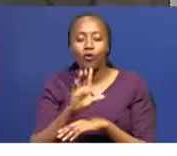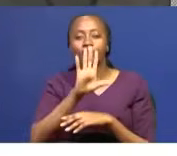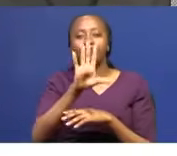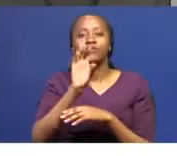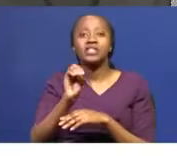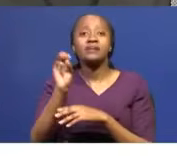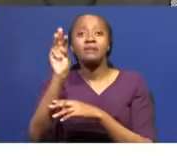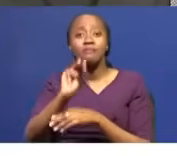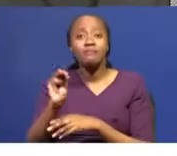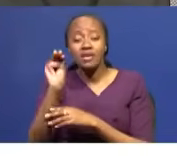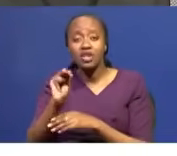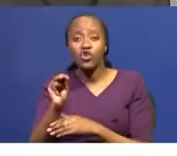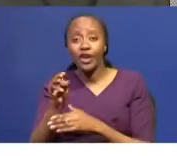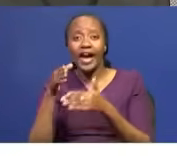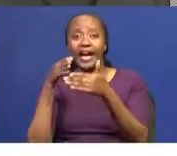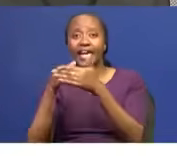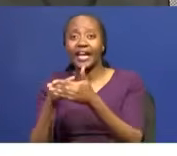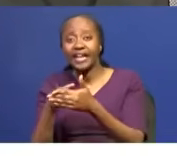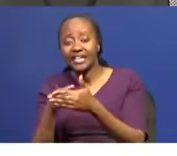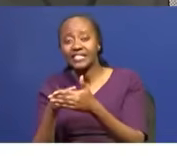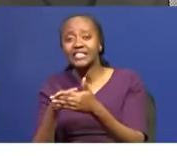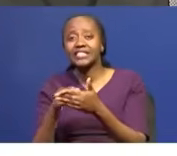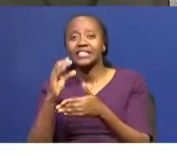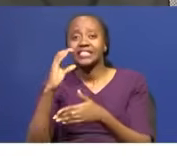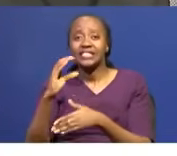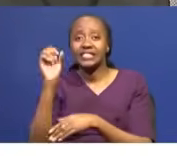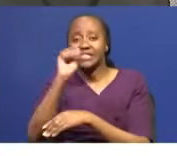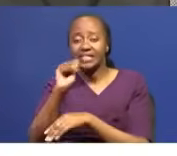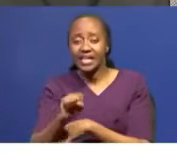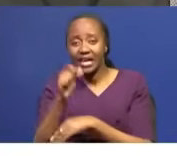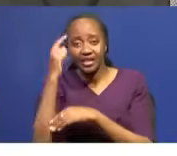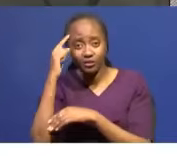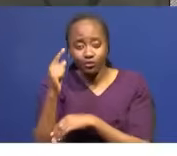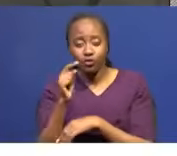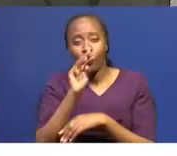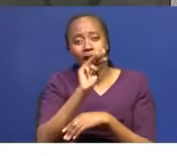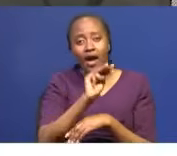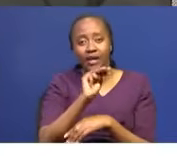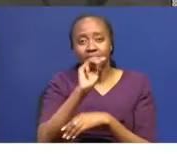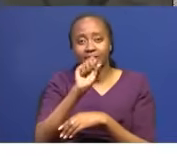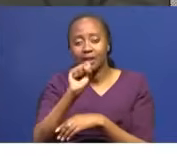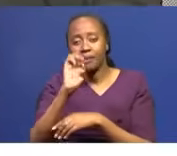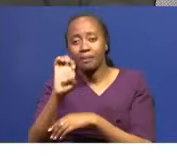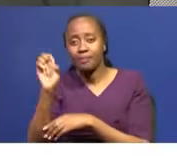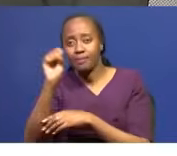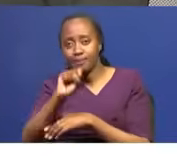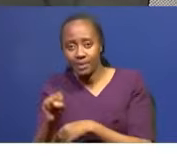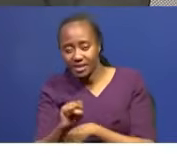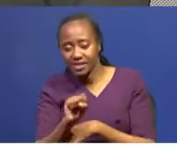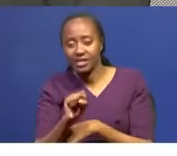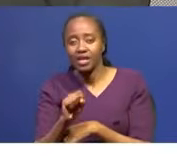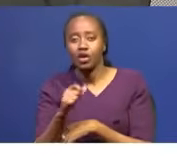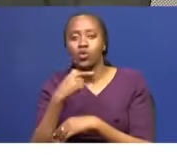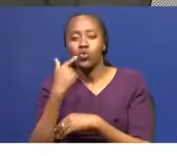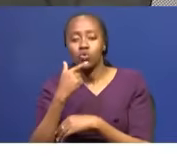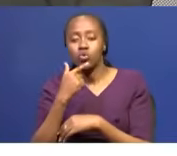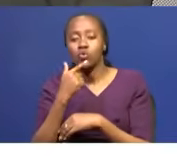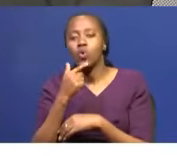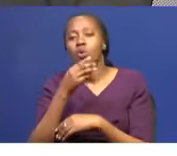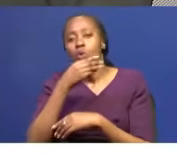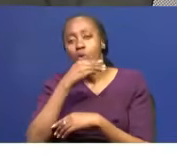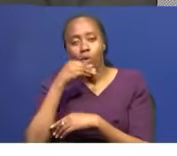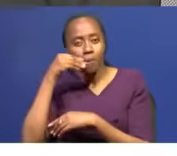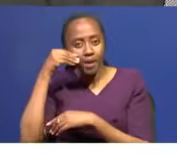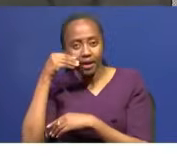million shillings against cooperatives and micro, small and medium enterprises. Cabinet Secretary Wycliffe Oparanya